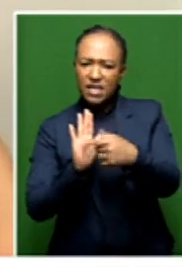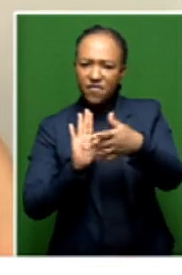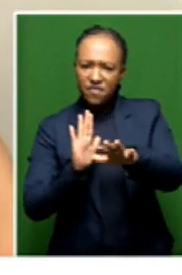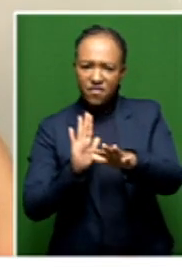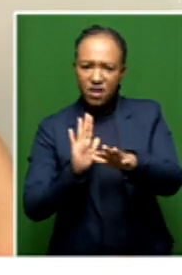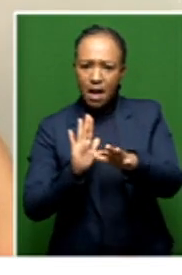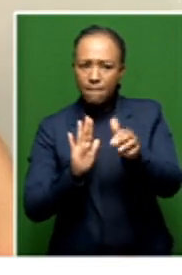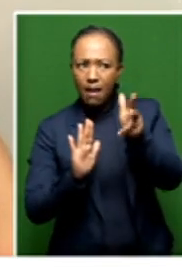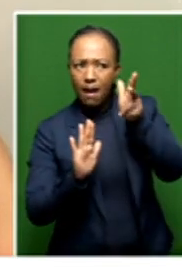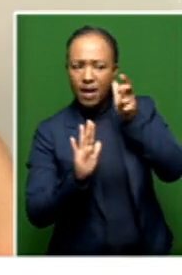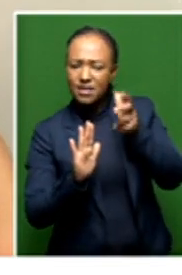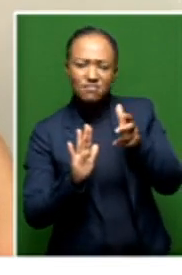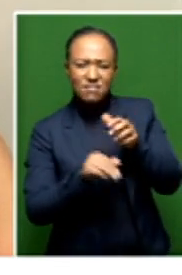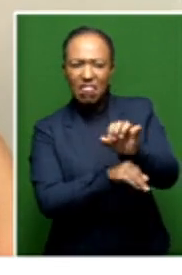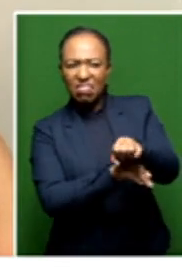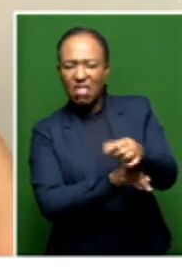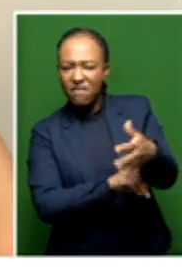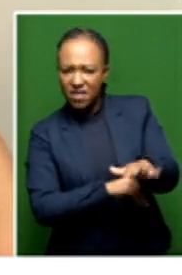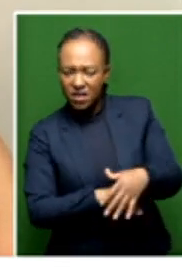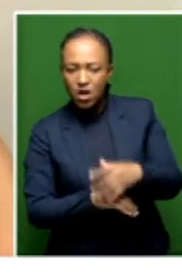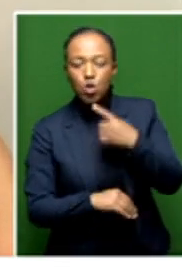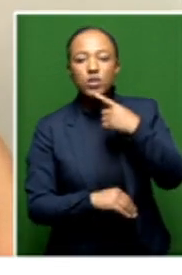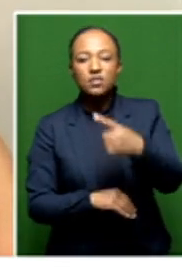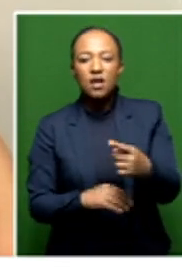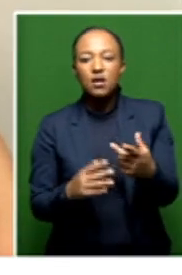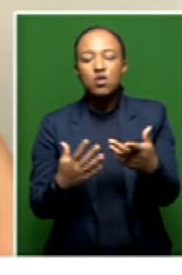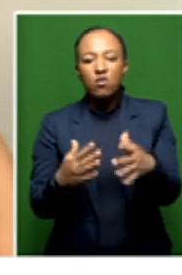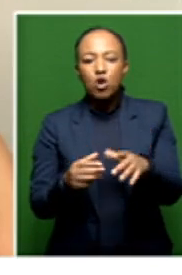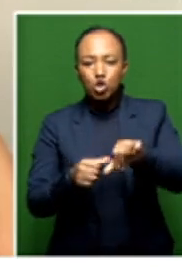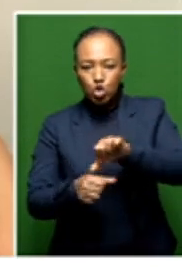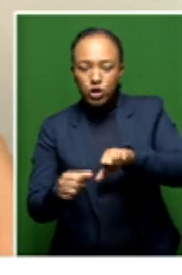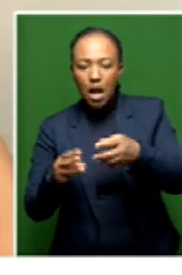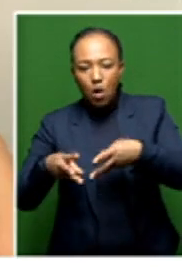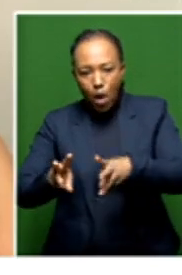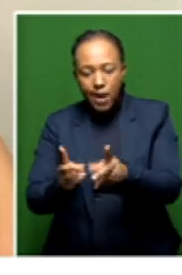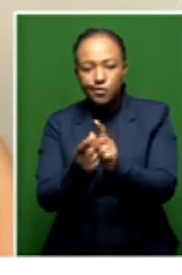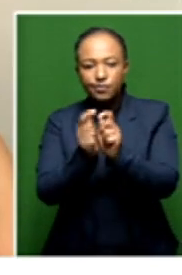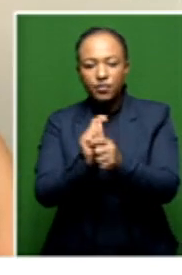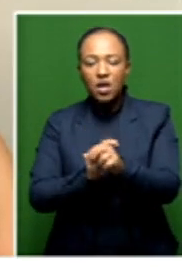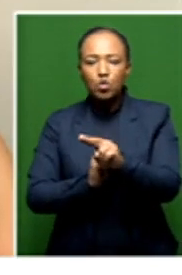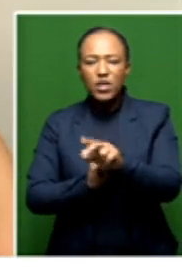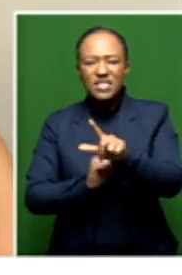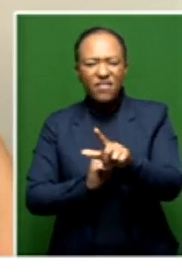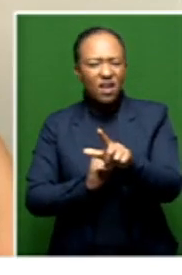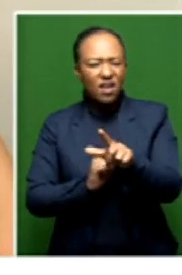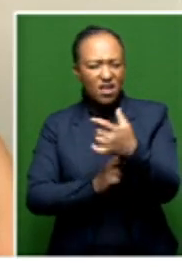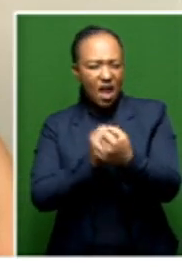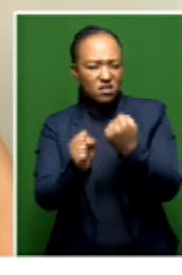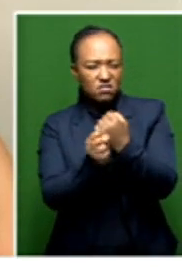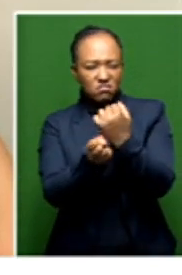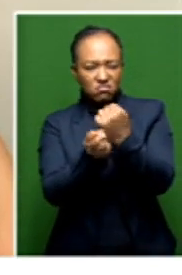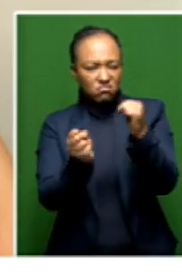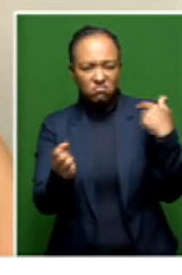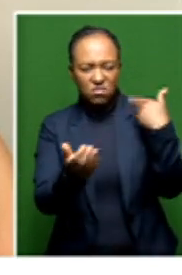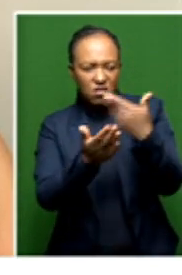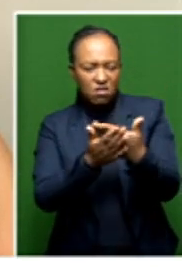not been listened to? You talk about advancing a more socialist approach. 27 years into democracy, how would you